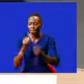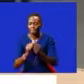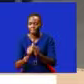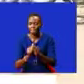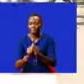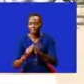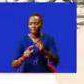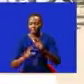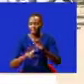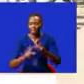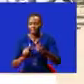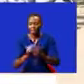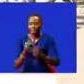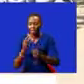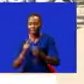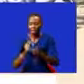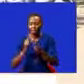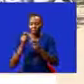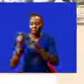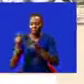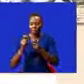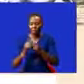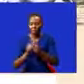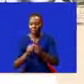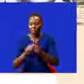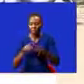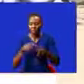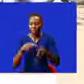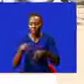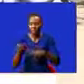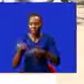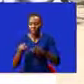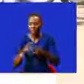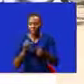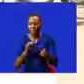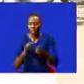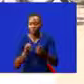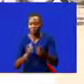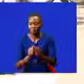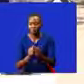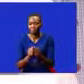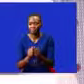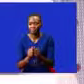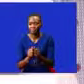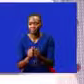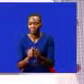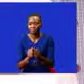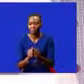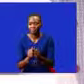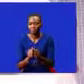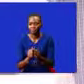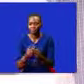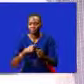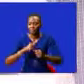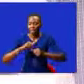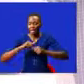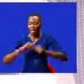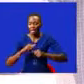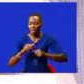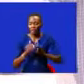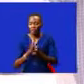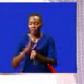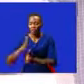migao mochung' ne weche mag apaya kod weche gweko mag nyamburko migosi Salmon Orimba. Amor gi mpango maneno